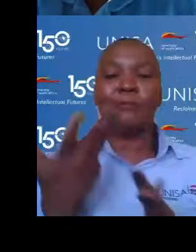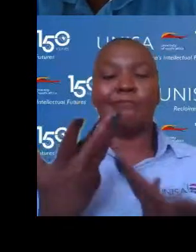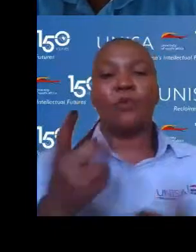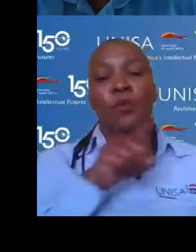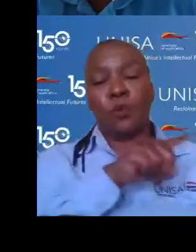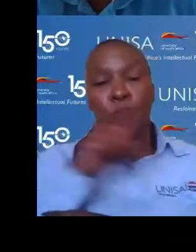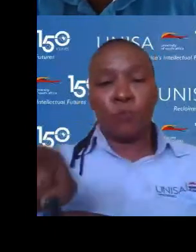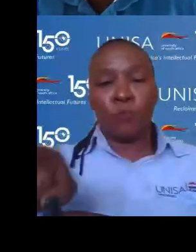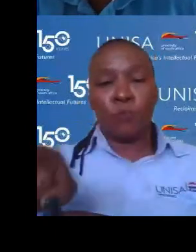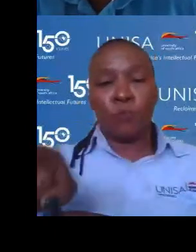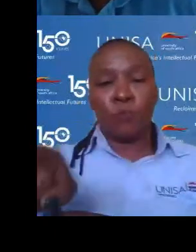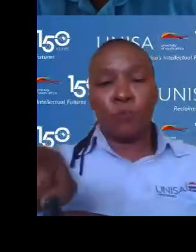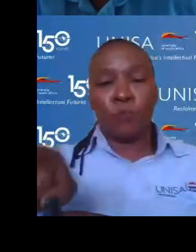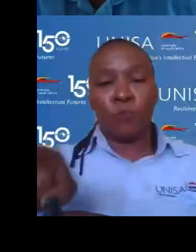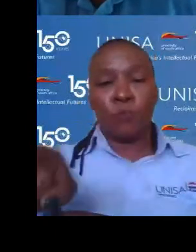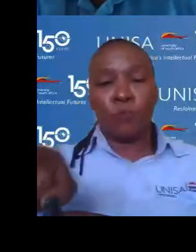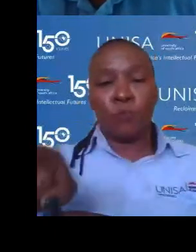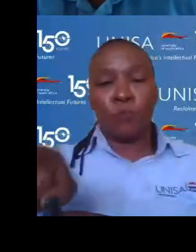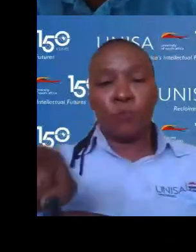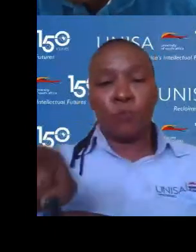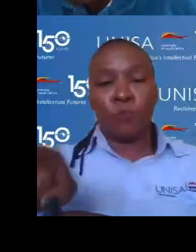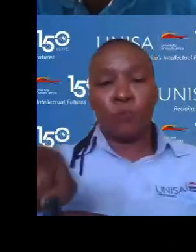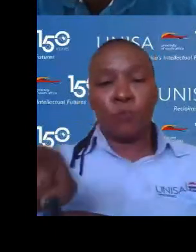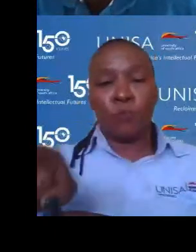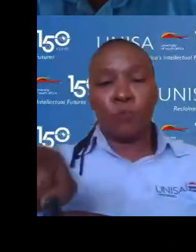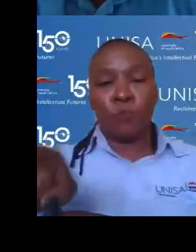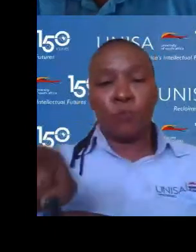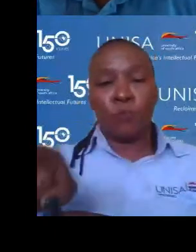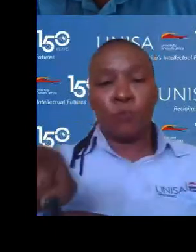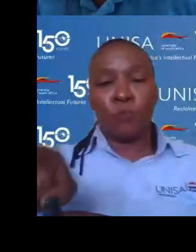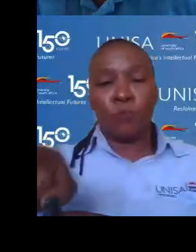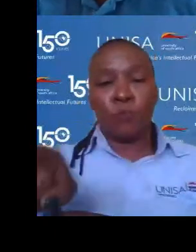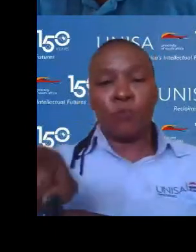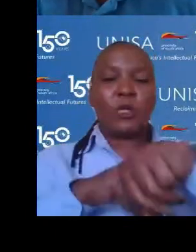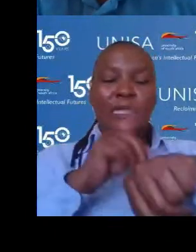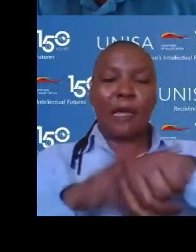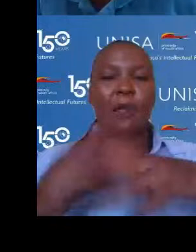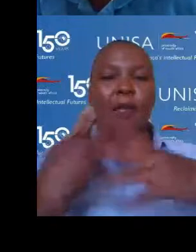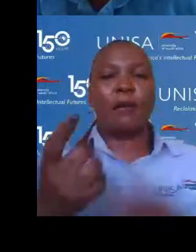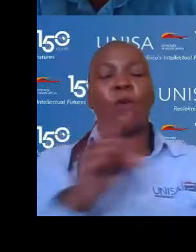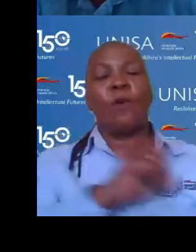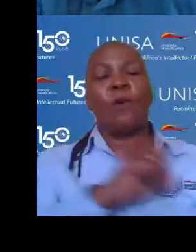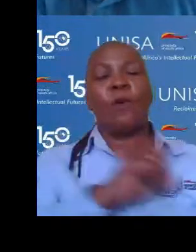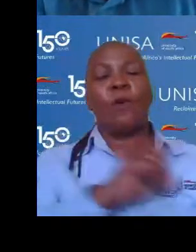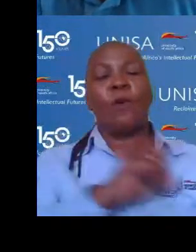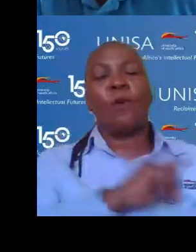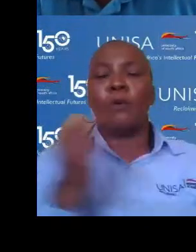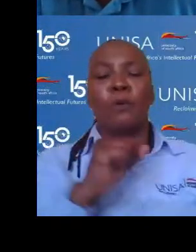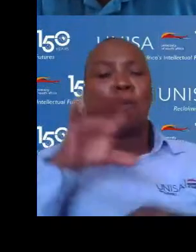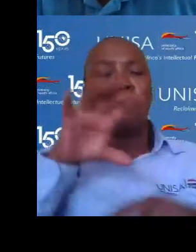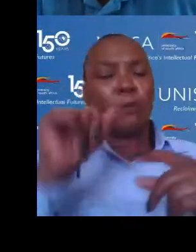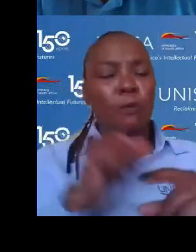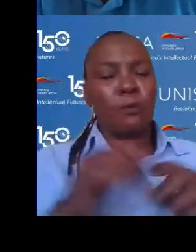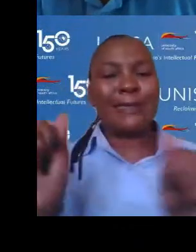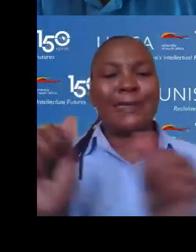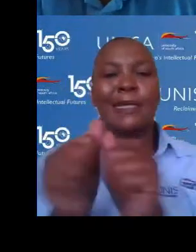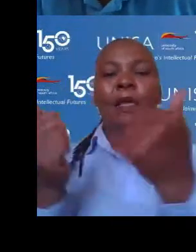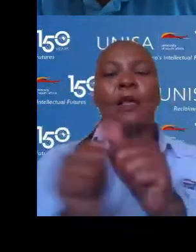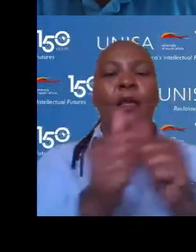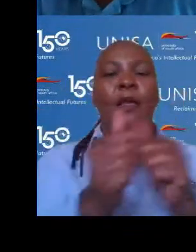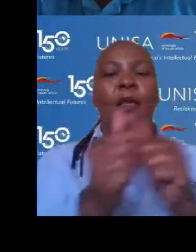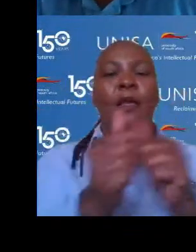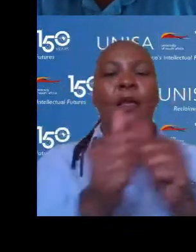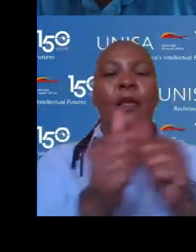are able to submit your assignments, do them on time, so that if you come across challenges, that you will be able